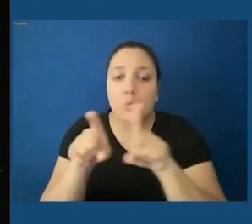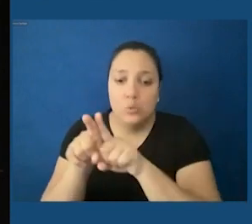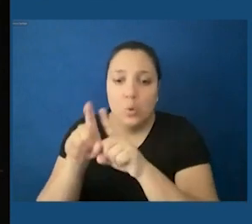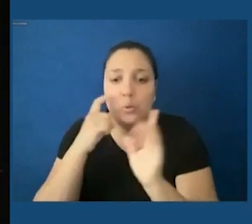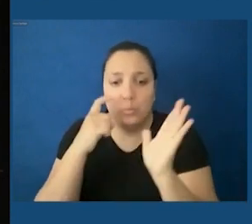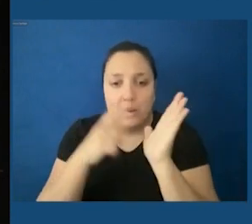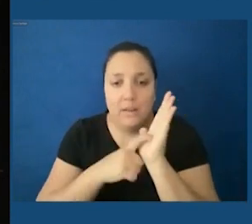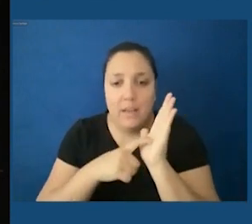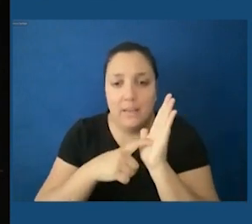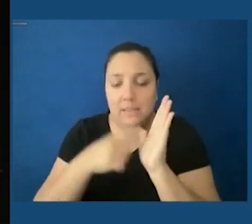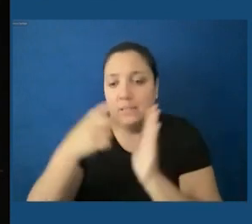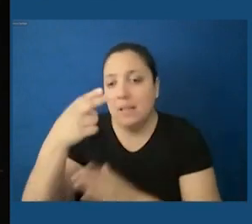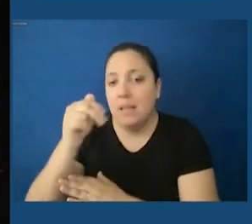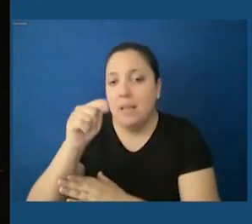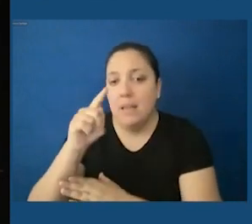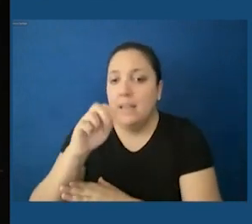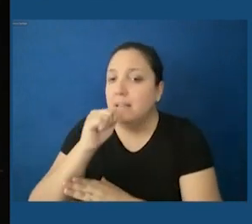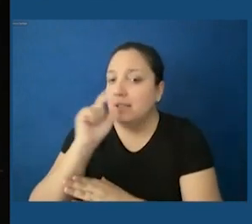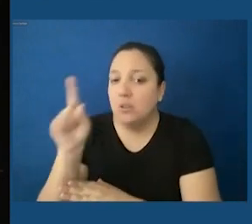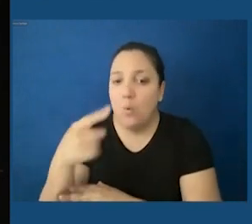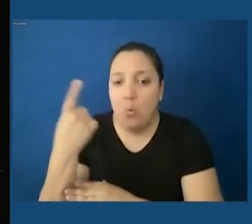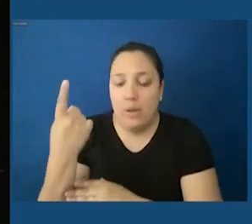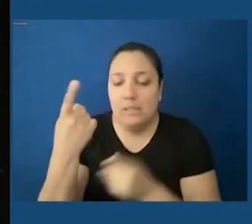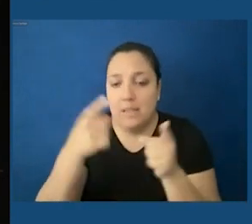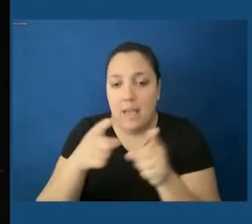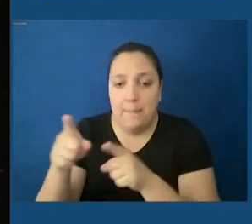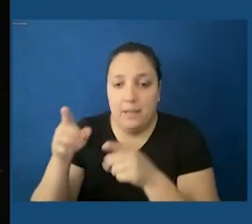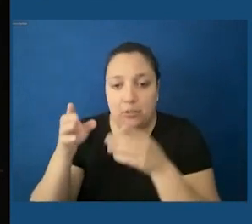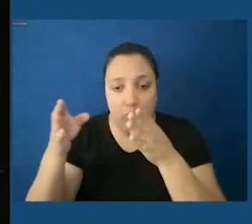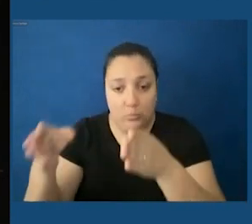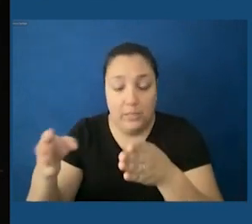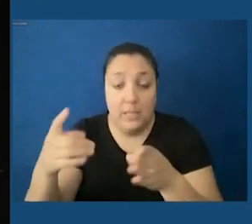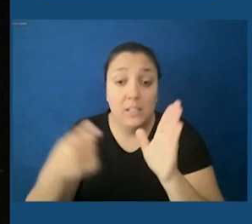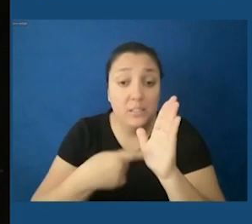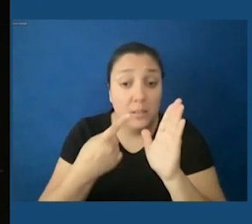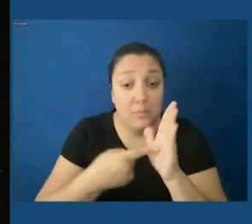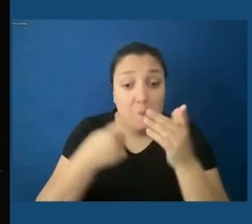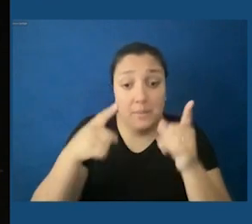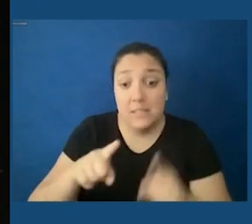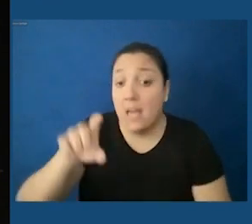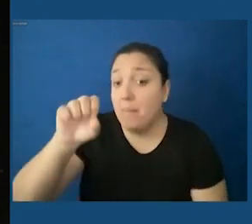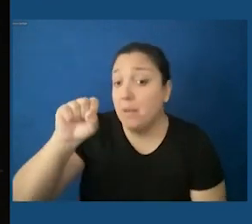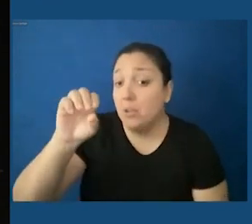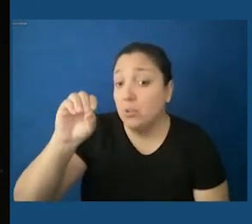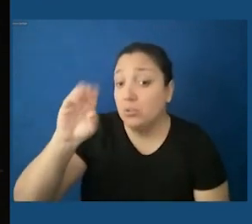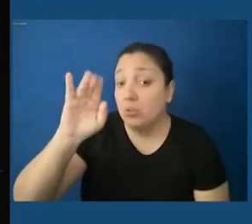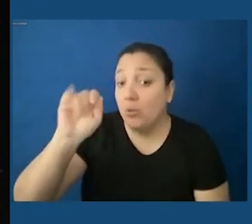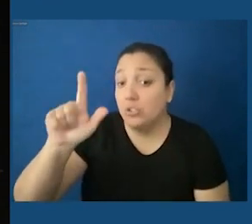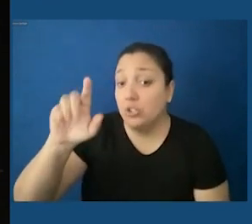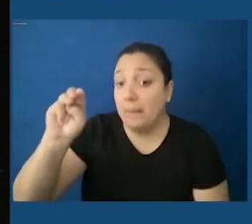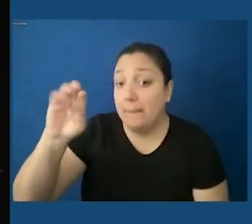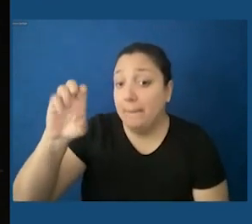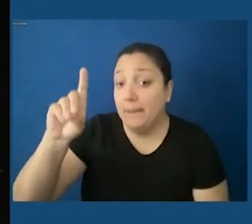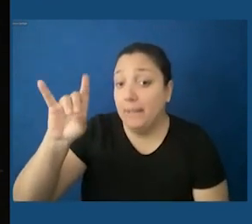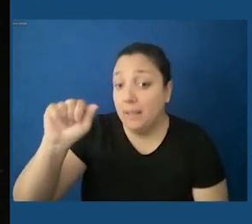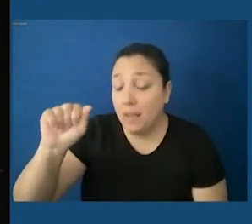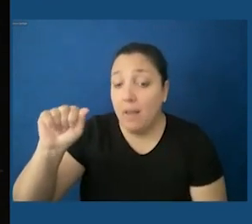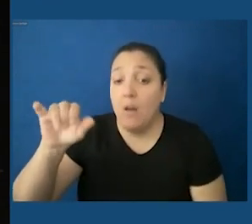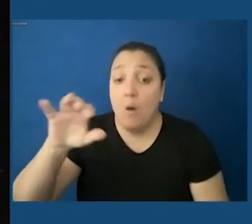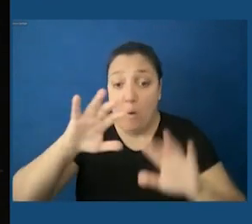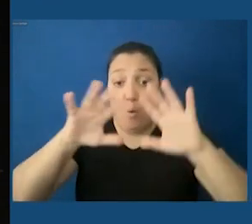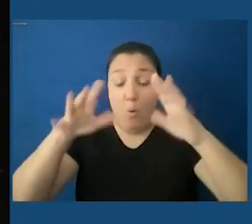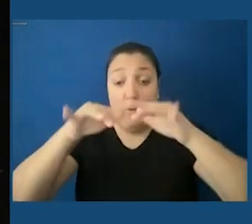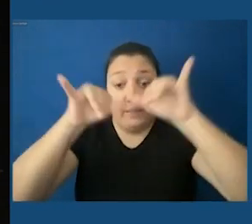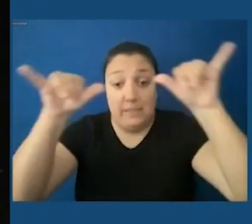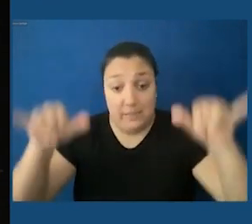isn't something that just happens on the streets. Hate also happens in social media. Hate also happens systematically. And one of the things our office has